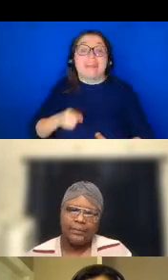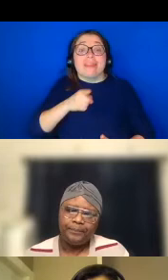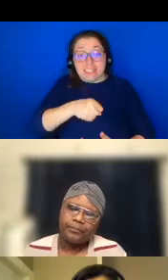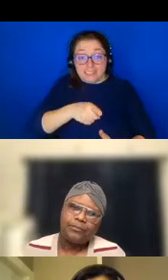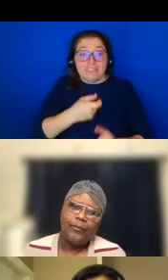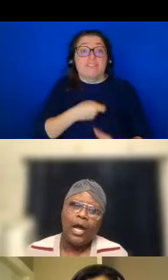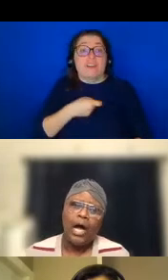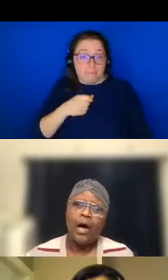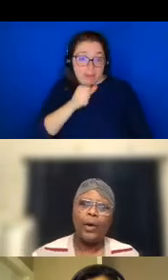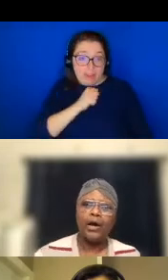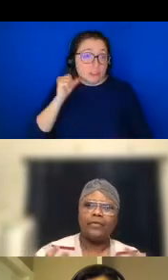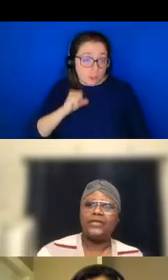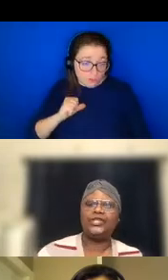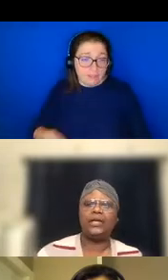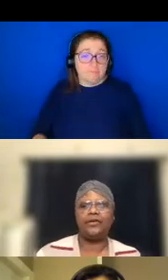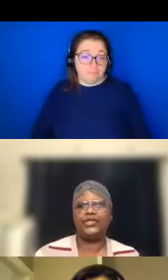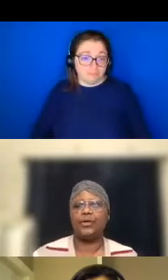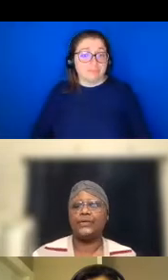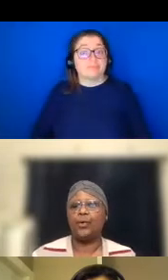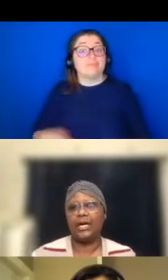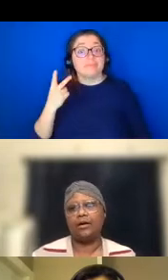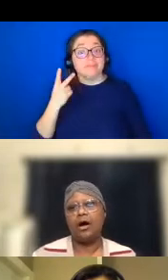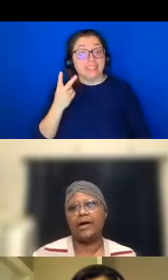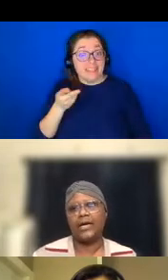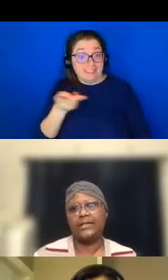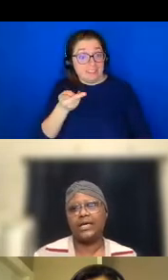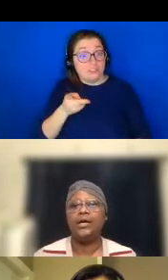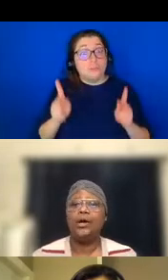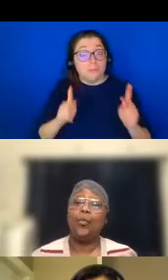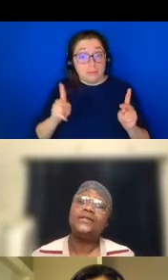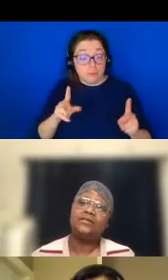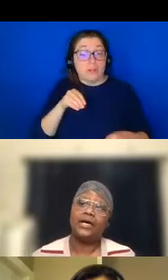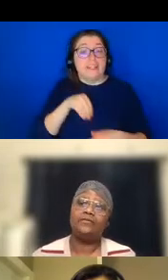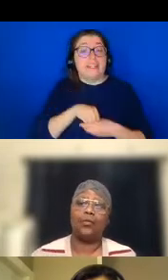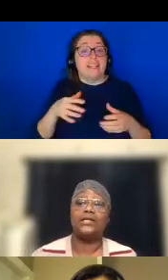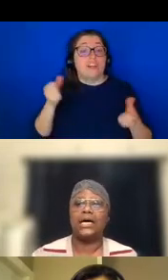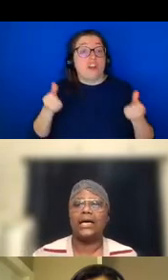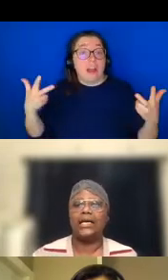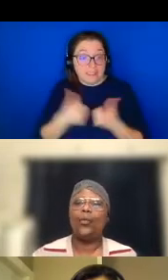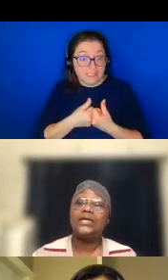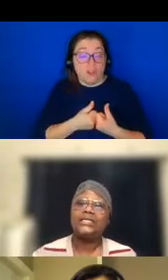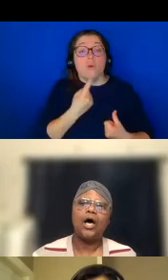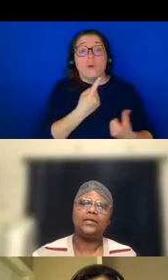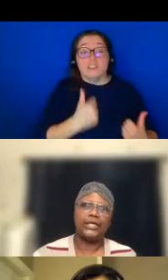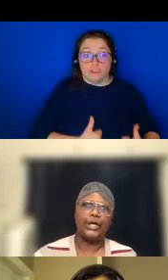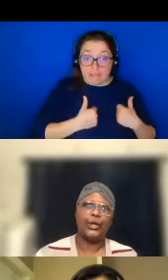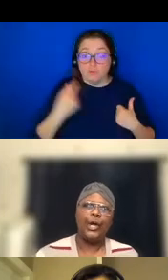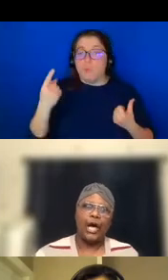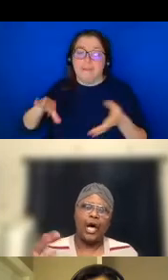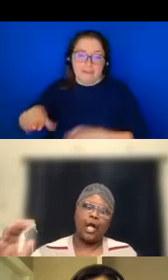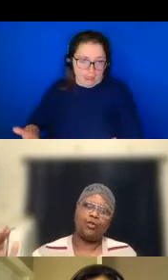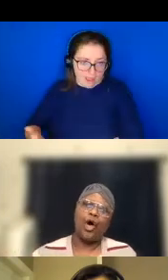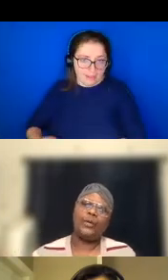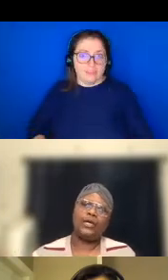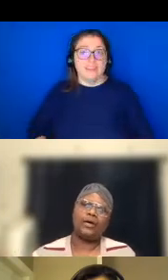Arizona where these two individuals were in a car accident. One survived and one died. And it wasn't until